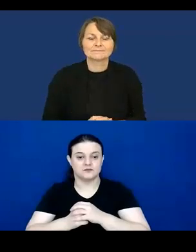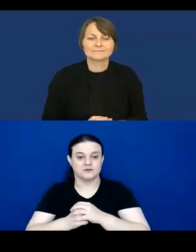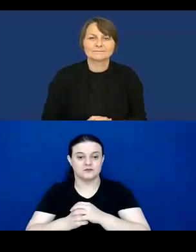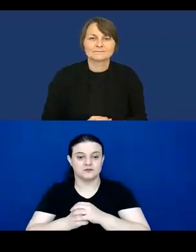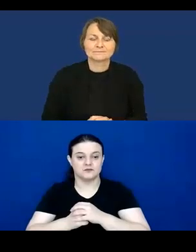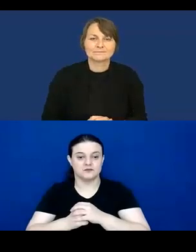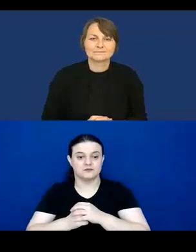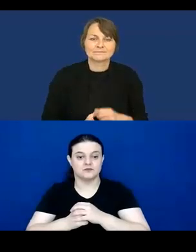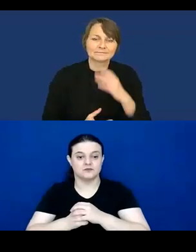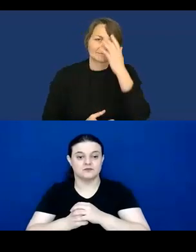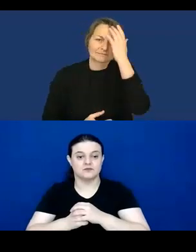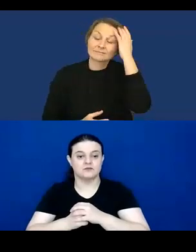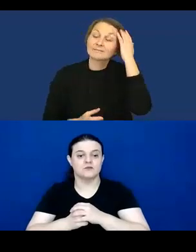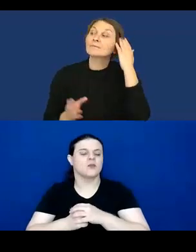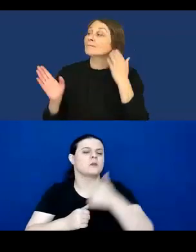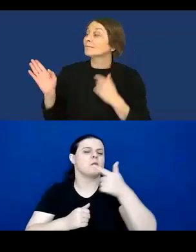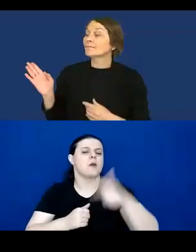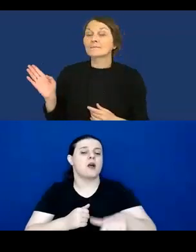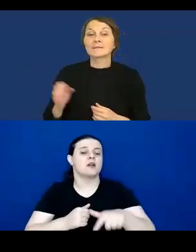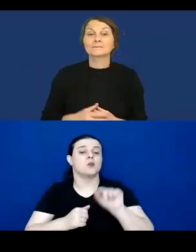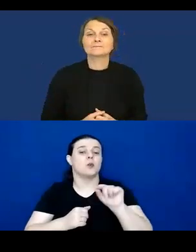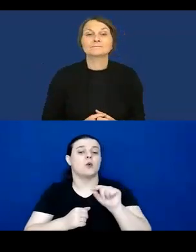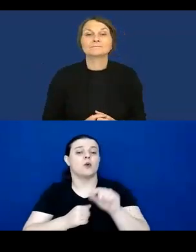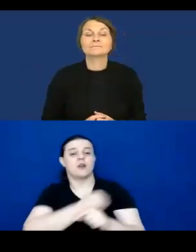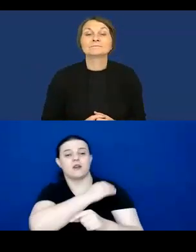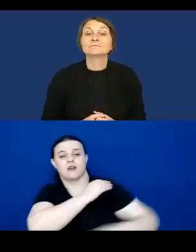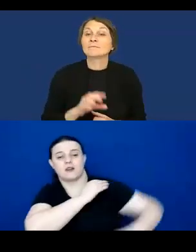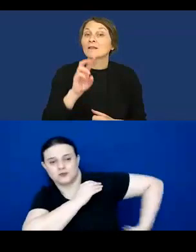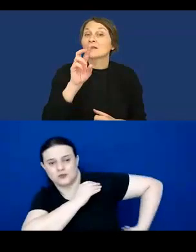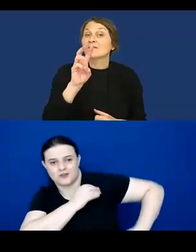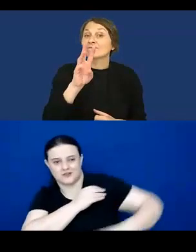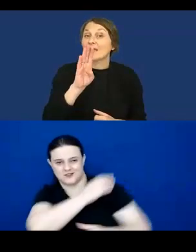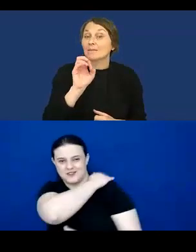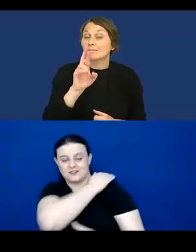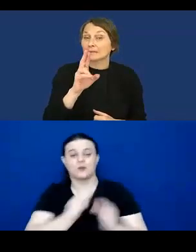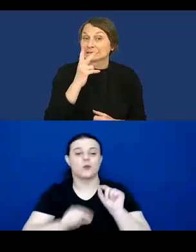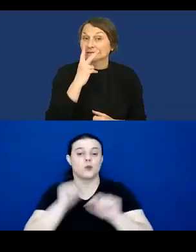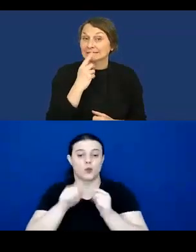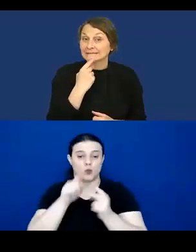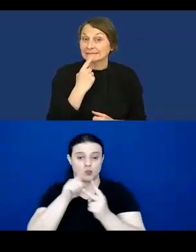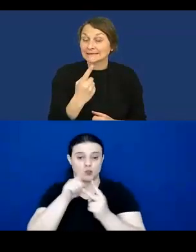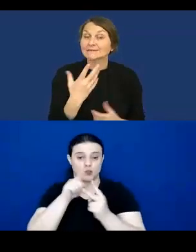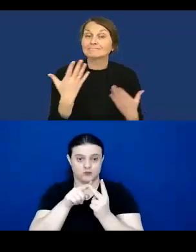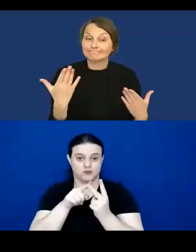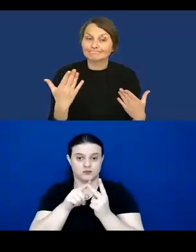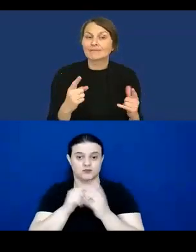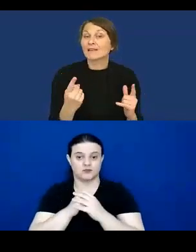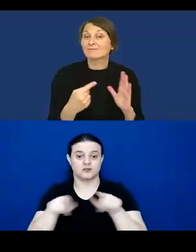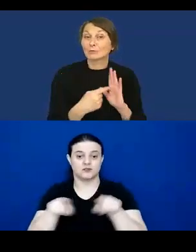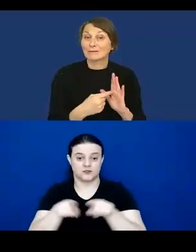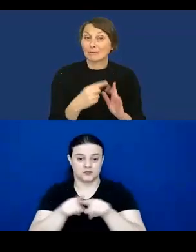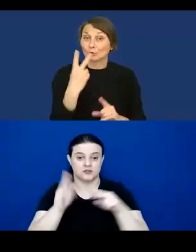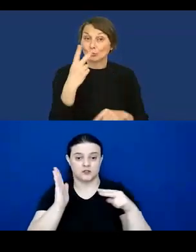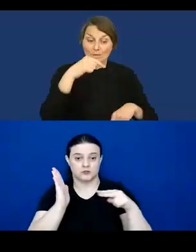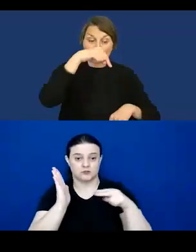What Weber also found was that if you present two pins of two